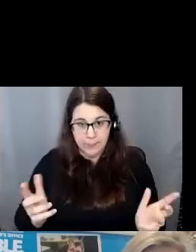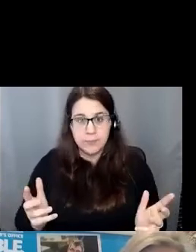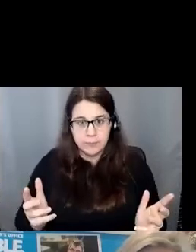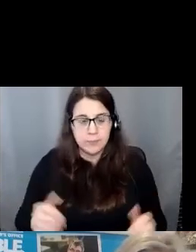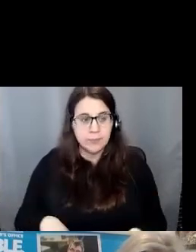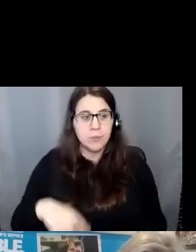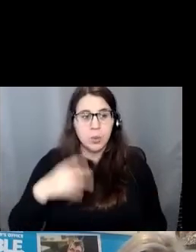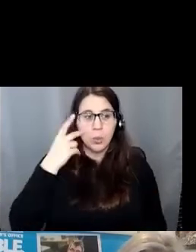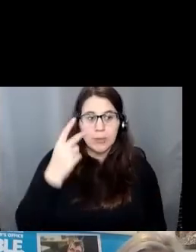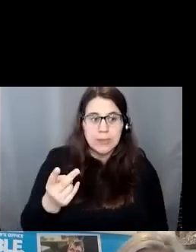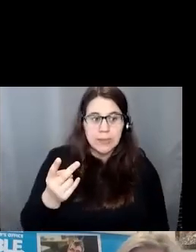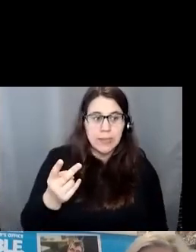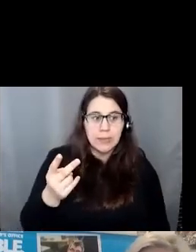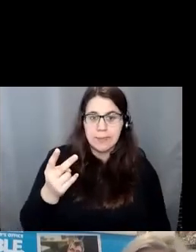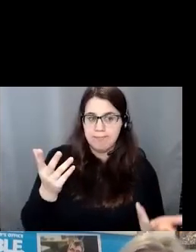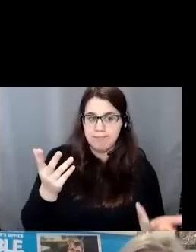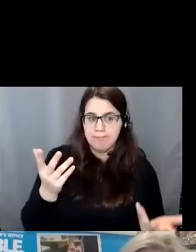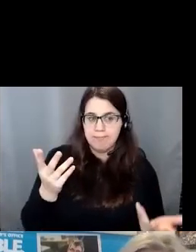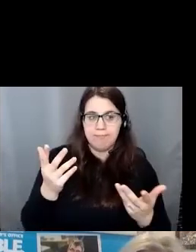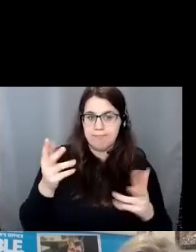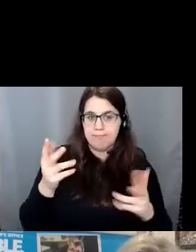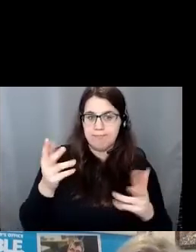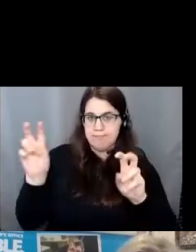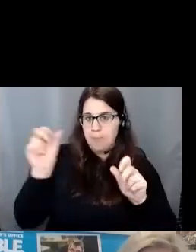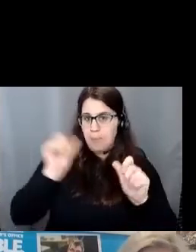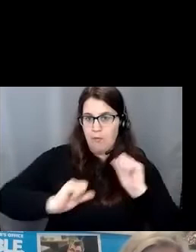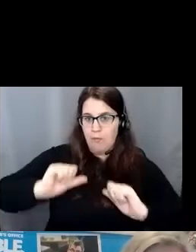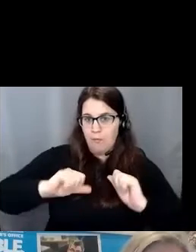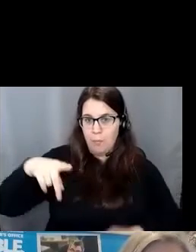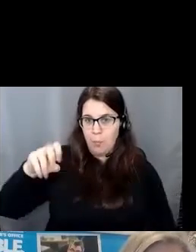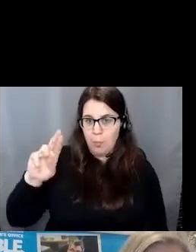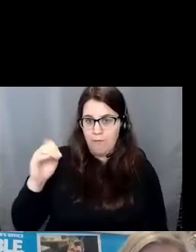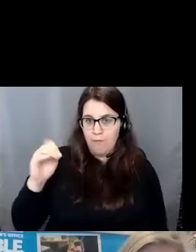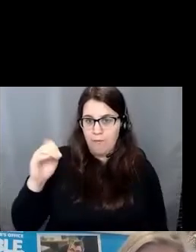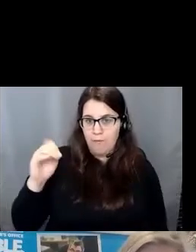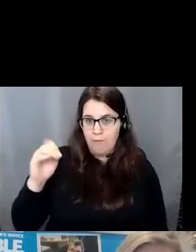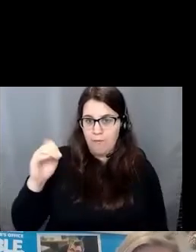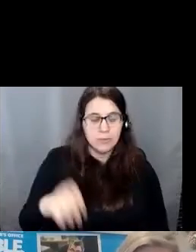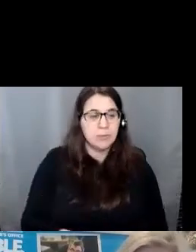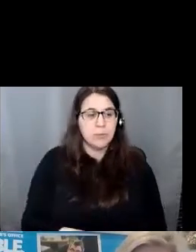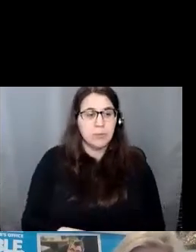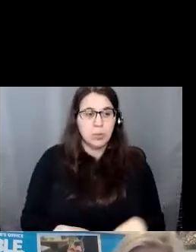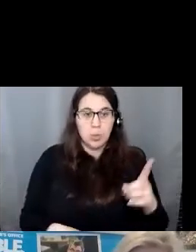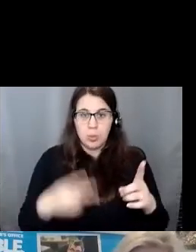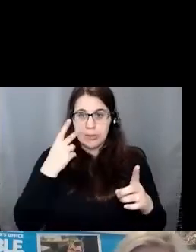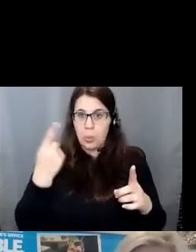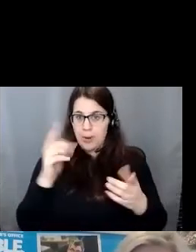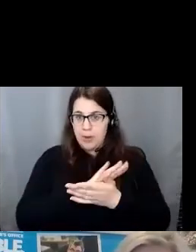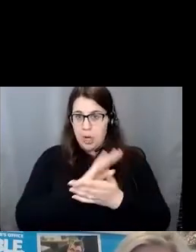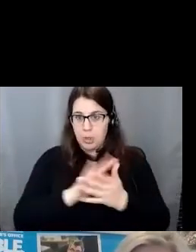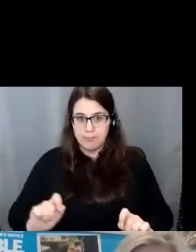heading titled Performance. And there is a document that's included there, or a link to a document where you can